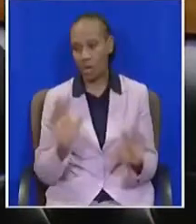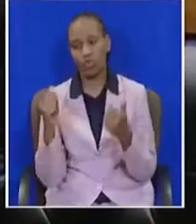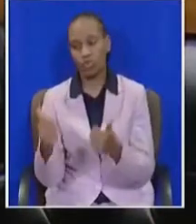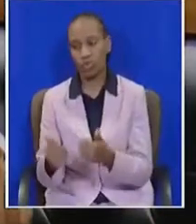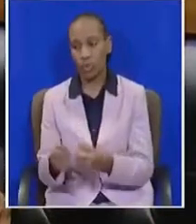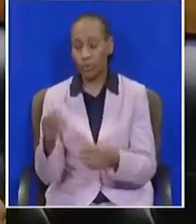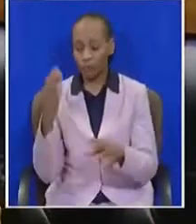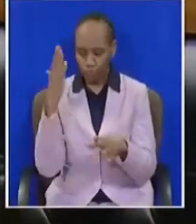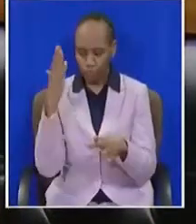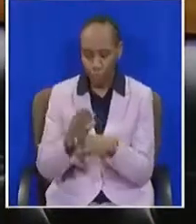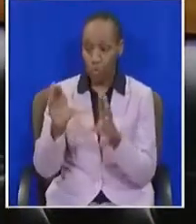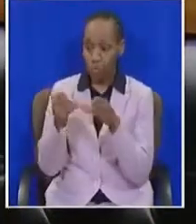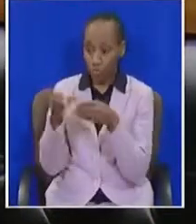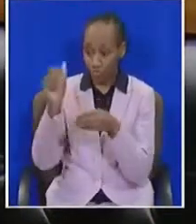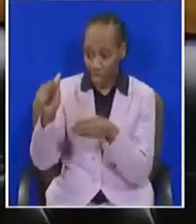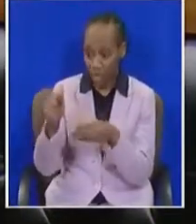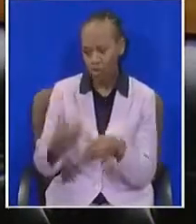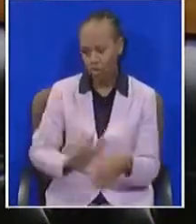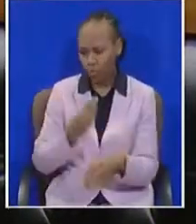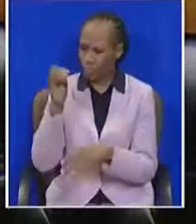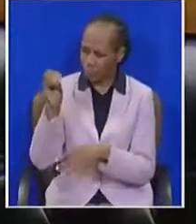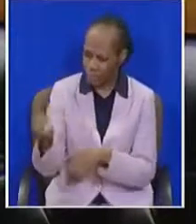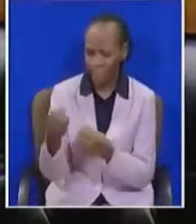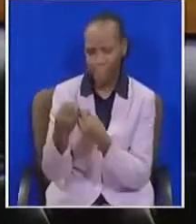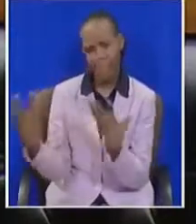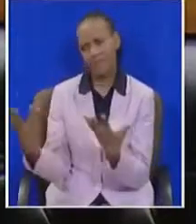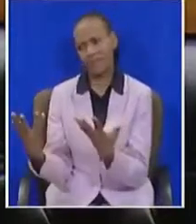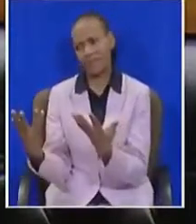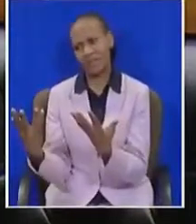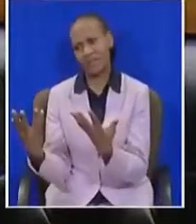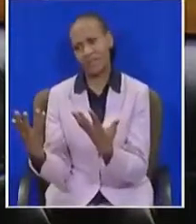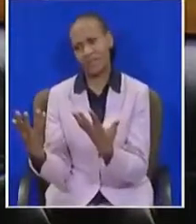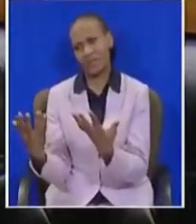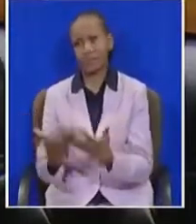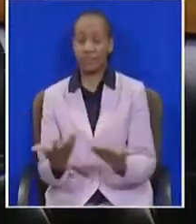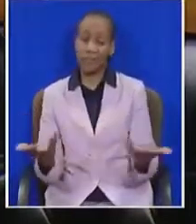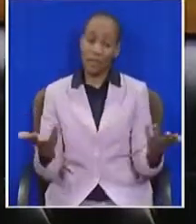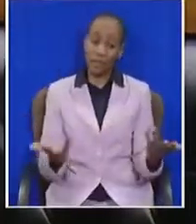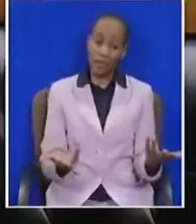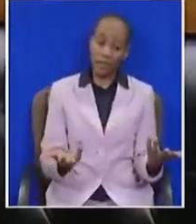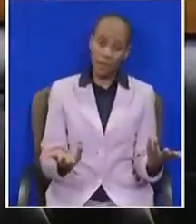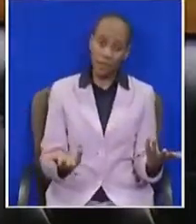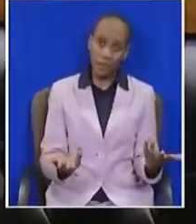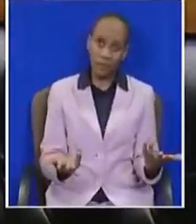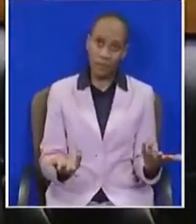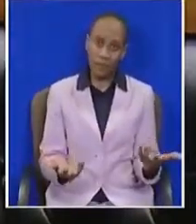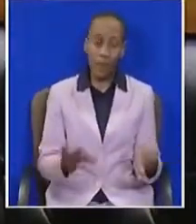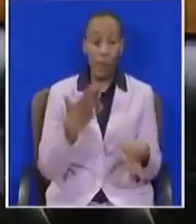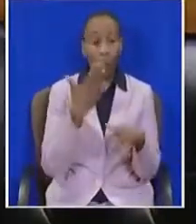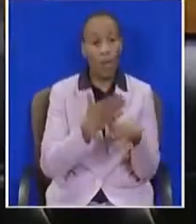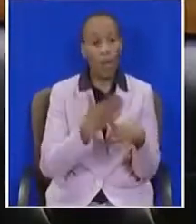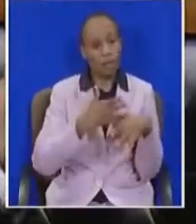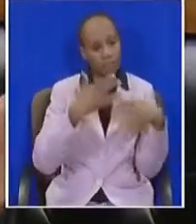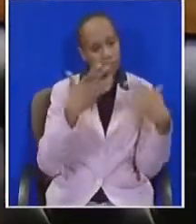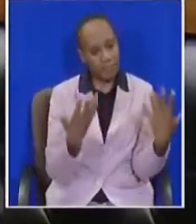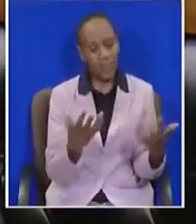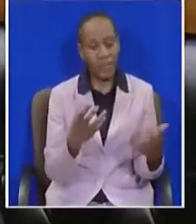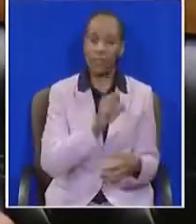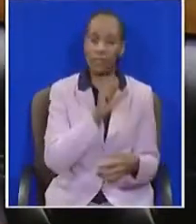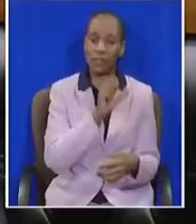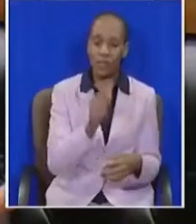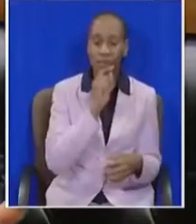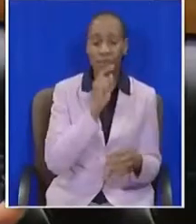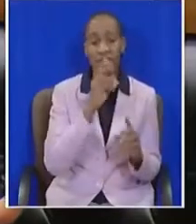many young people who are involved. There is a situation that has created the unemployment. It's not created